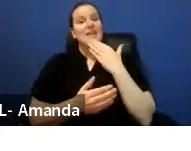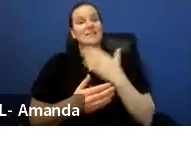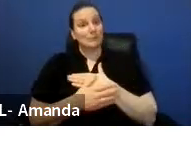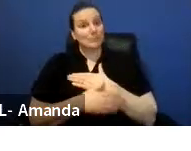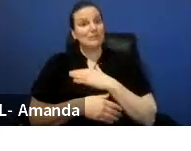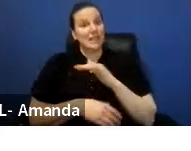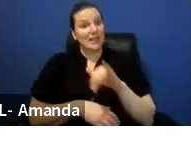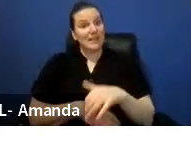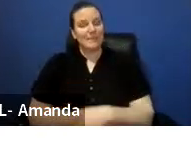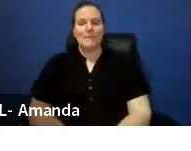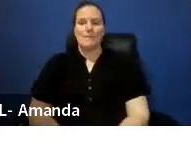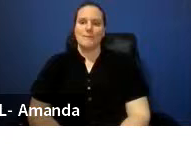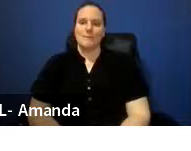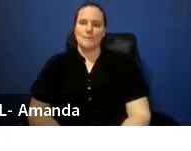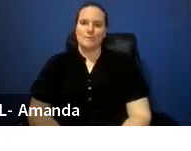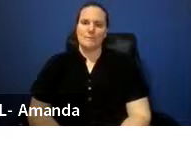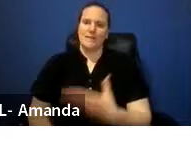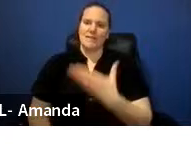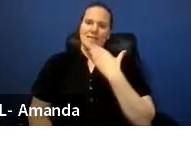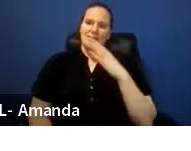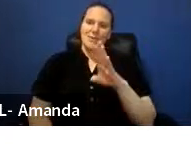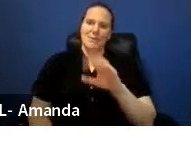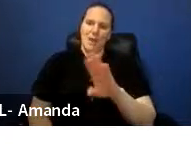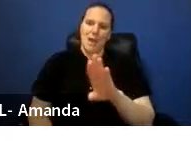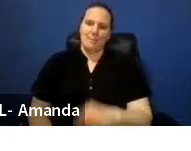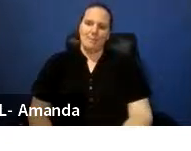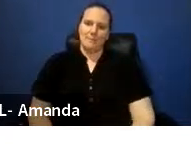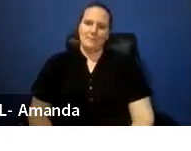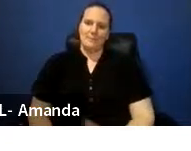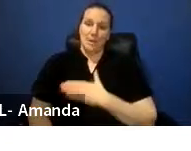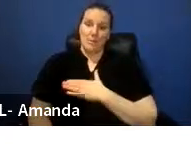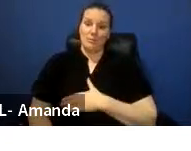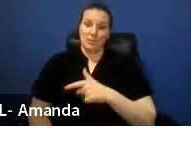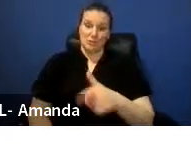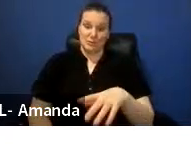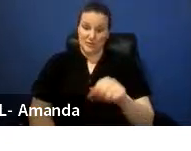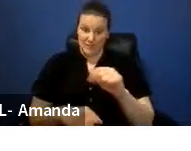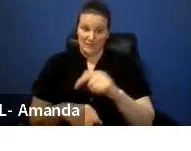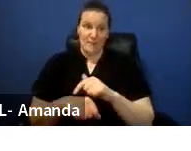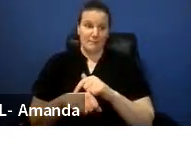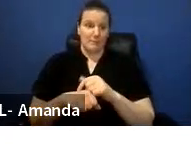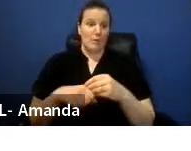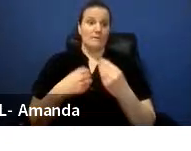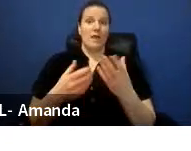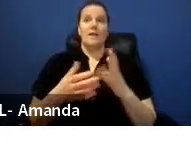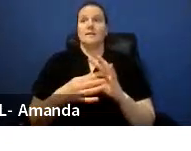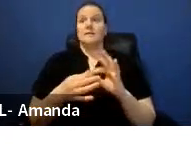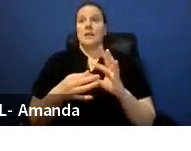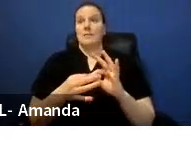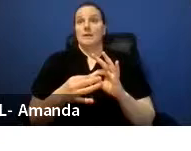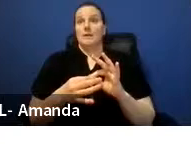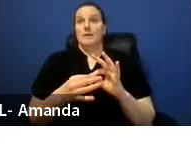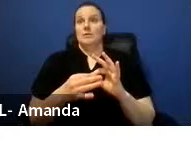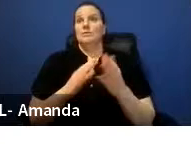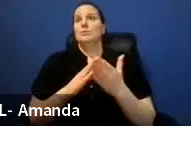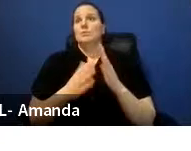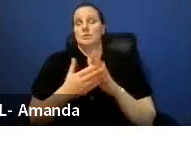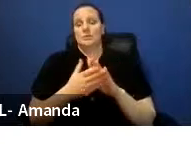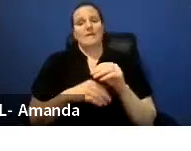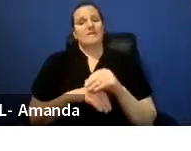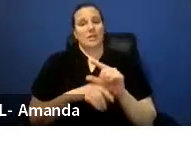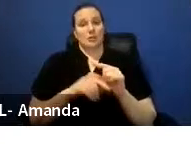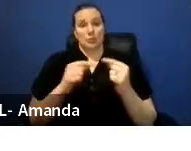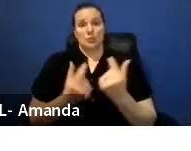it. Thank you, Bob. Appreciate you making time to provide public comment to the community advisory